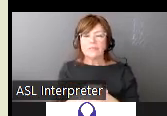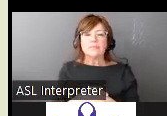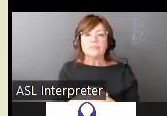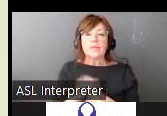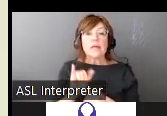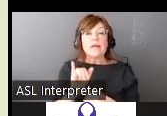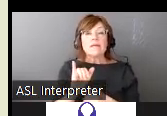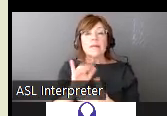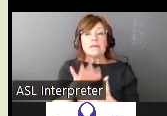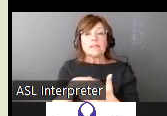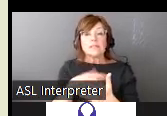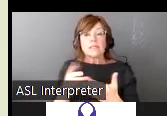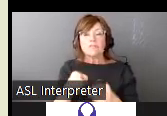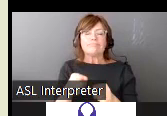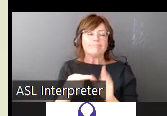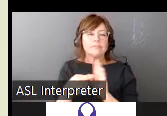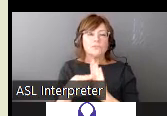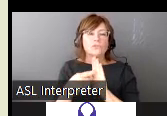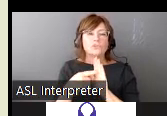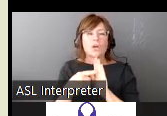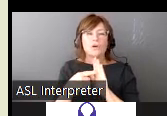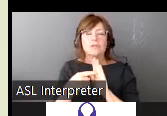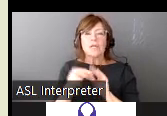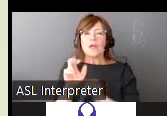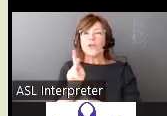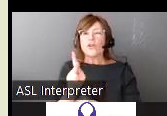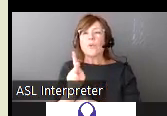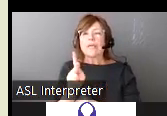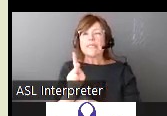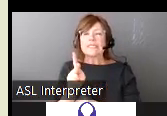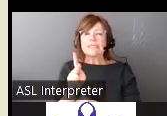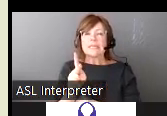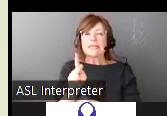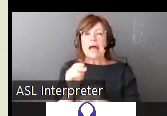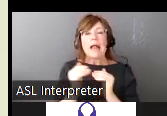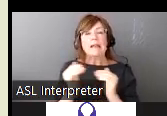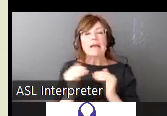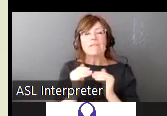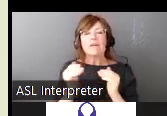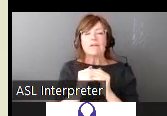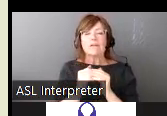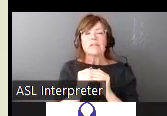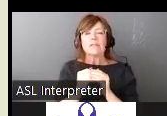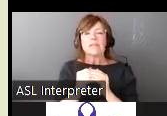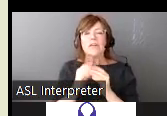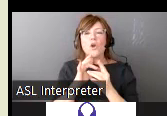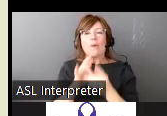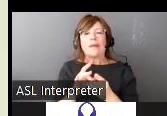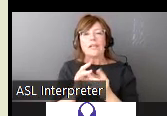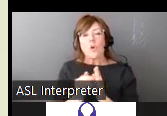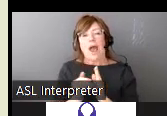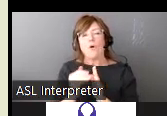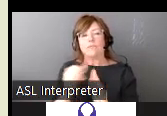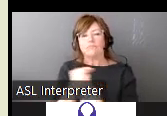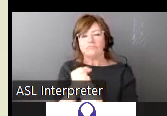table 2, details the participants' rating of the risk factors based on the perceived frequency of occurrence in the Cantonese speaking